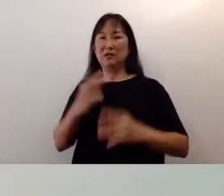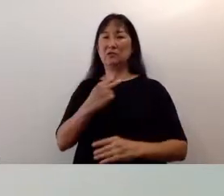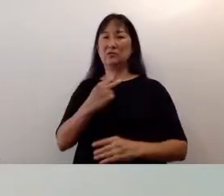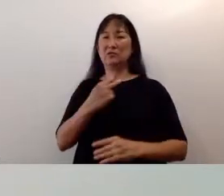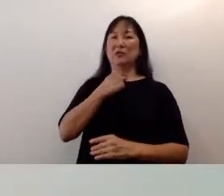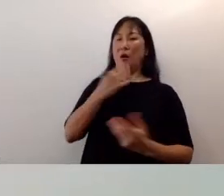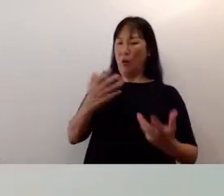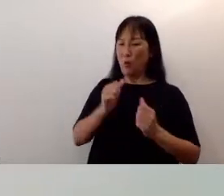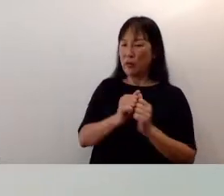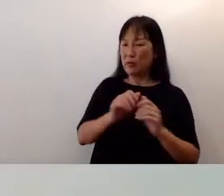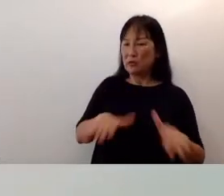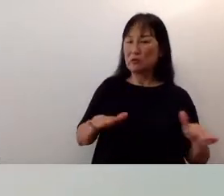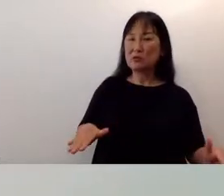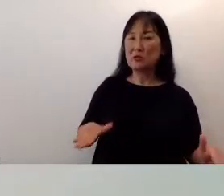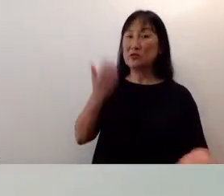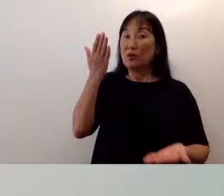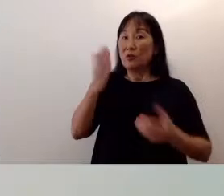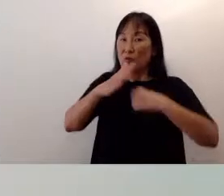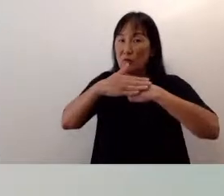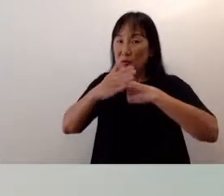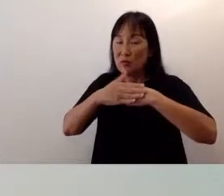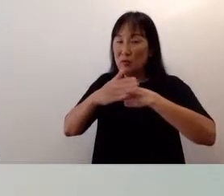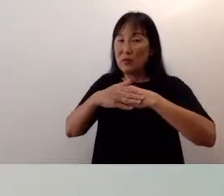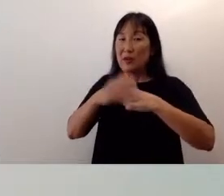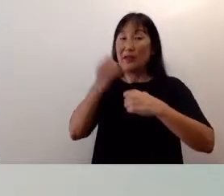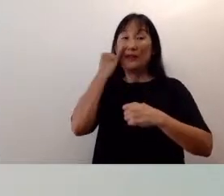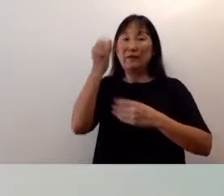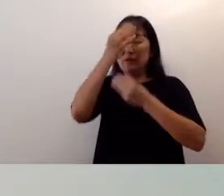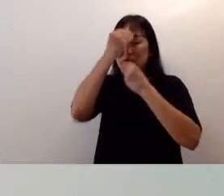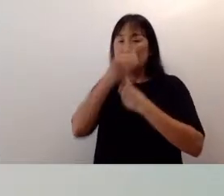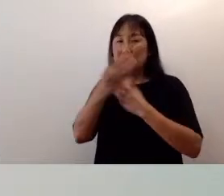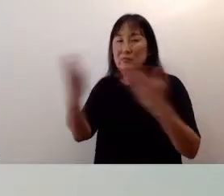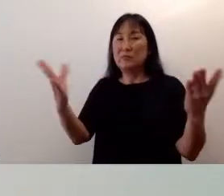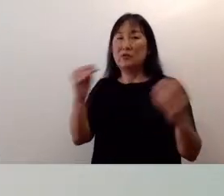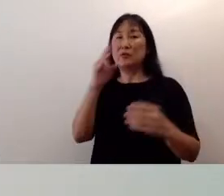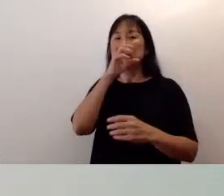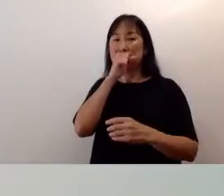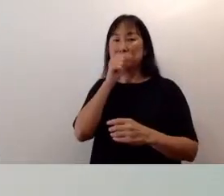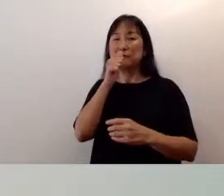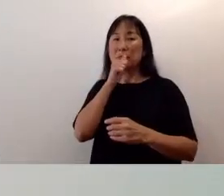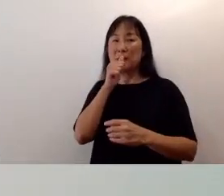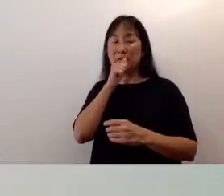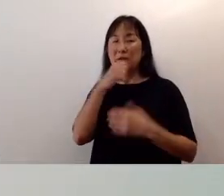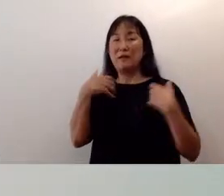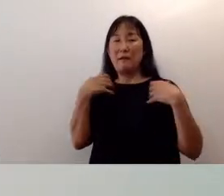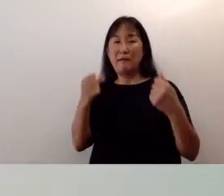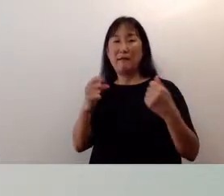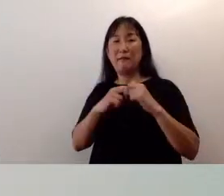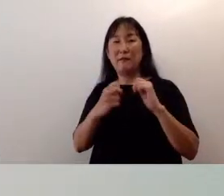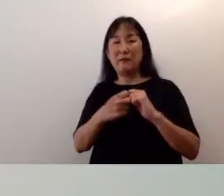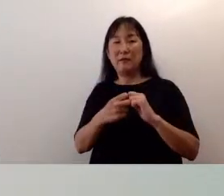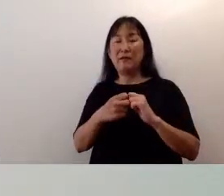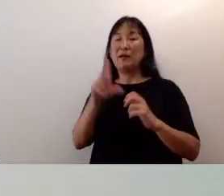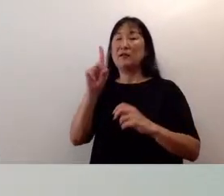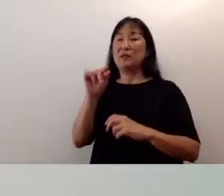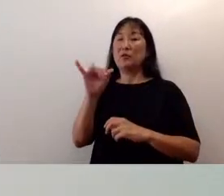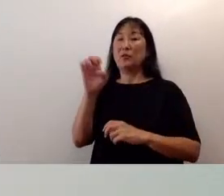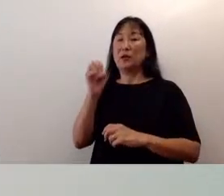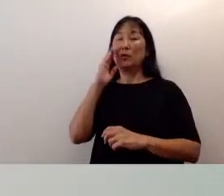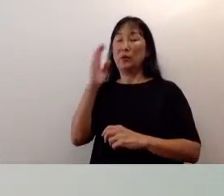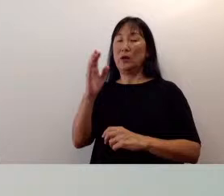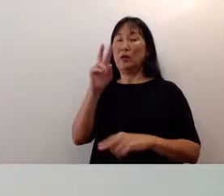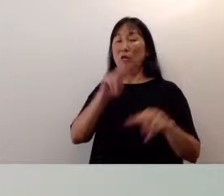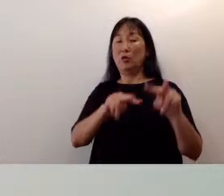possible that by disclosing your health condition and making it known that you have that situation, the department is going to measure what the doctor